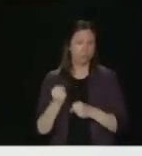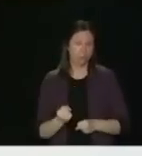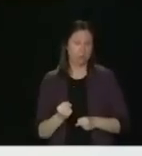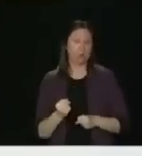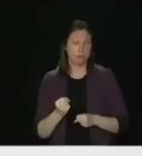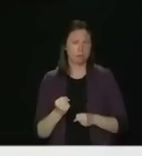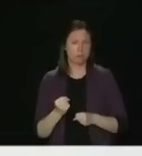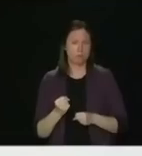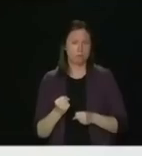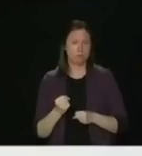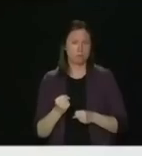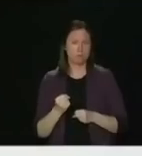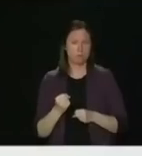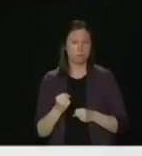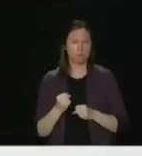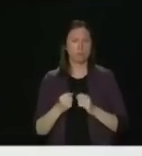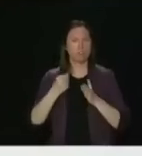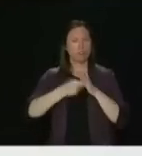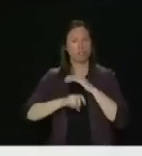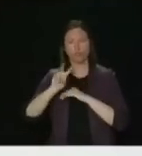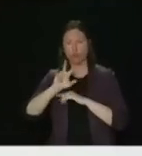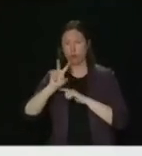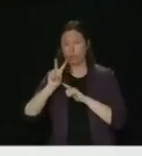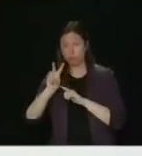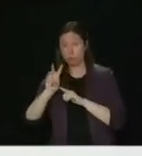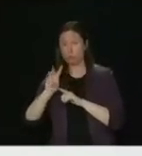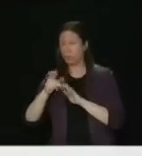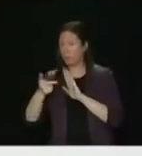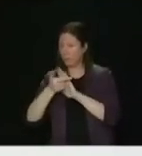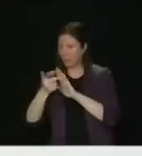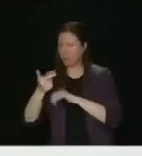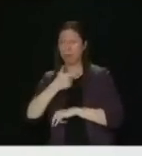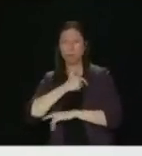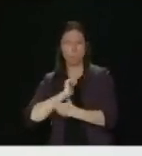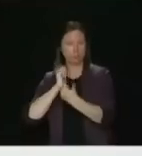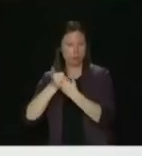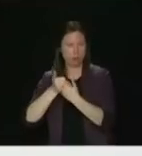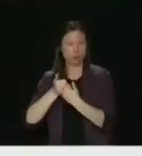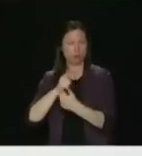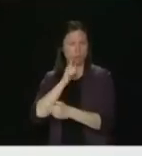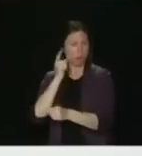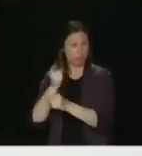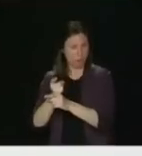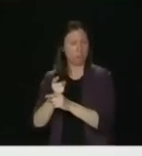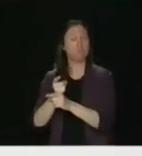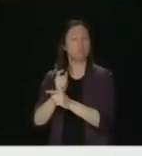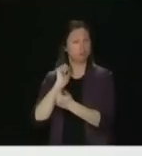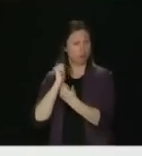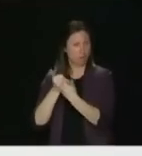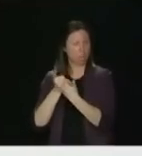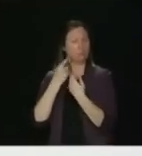We stood up to tariffs 232, which were illegals and unjustified.